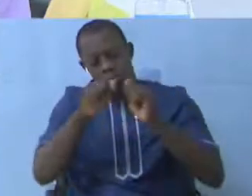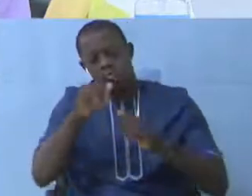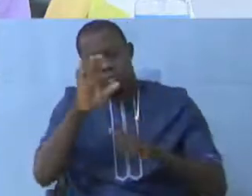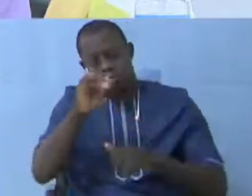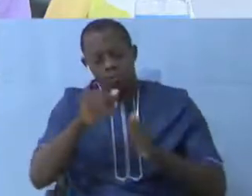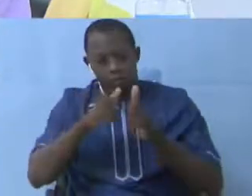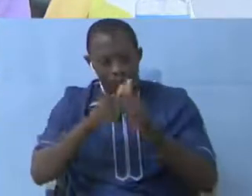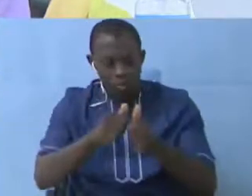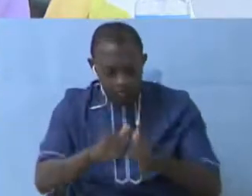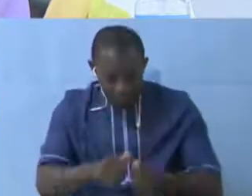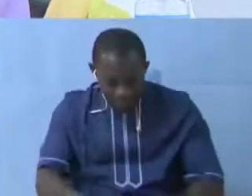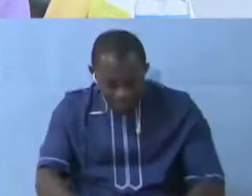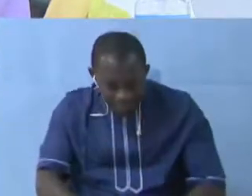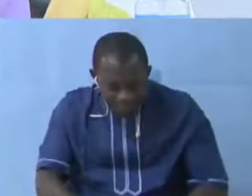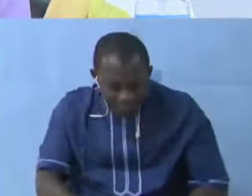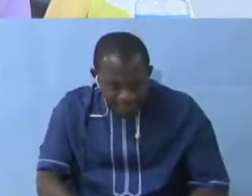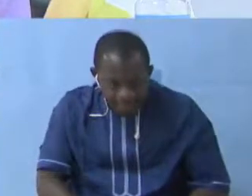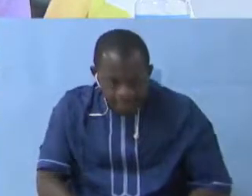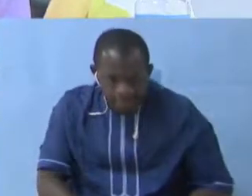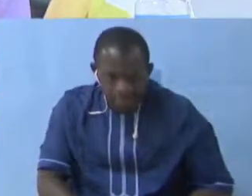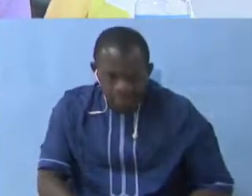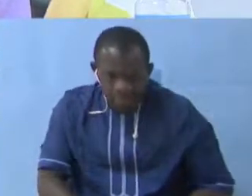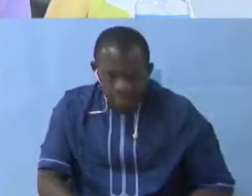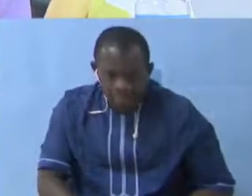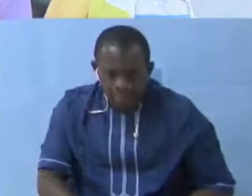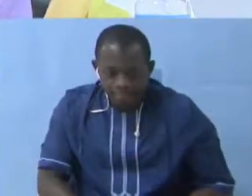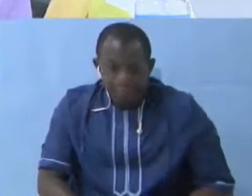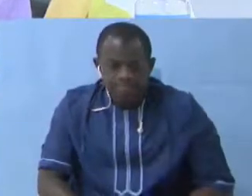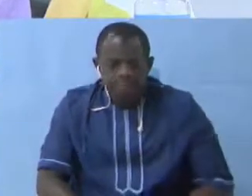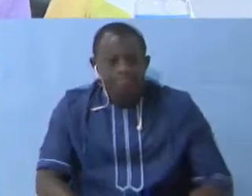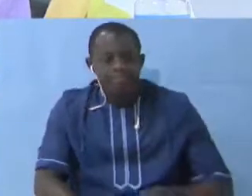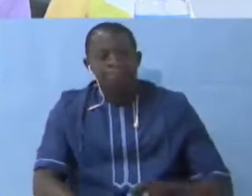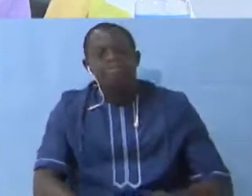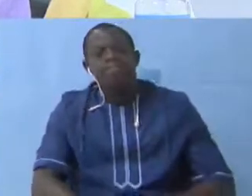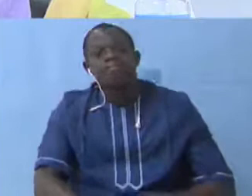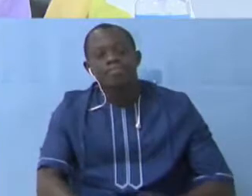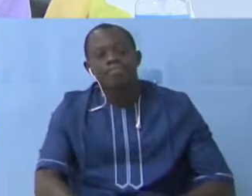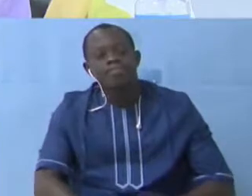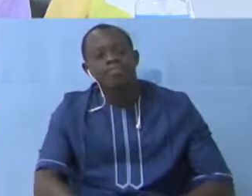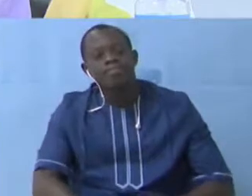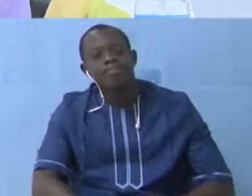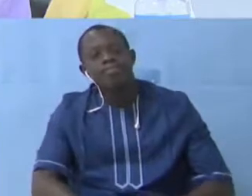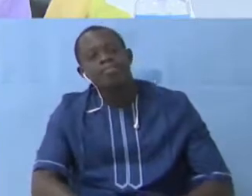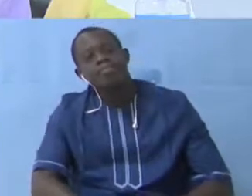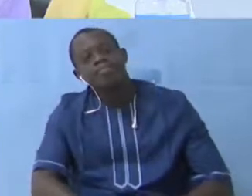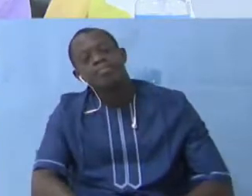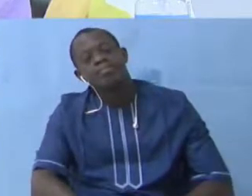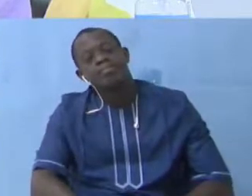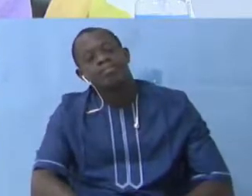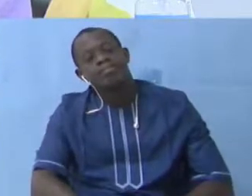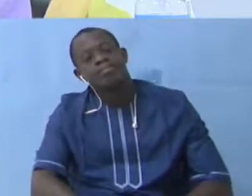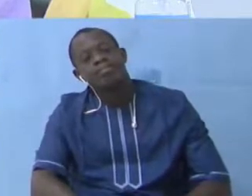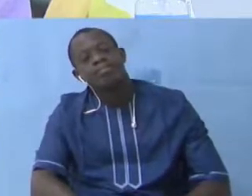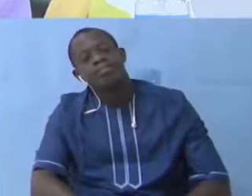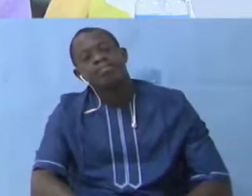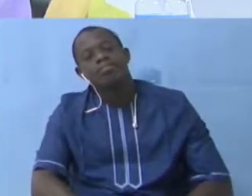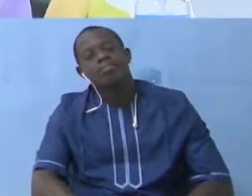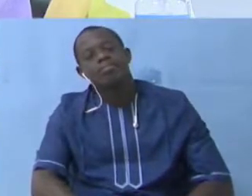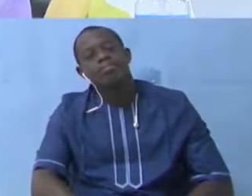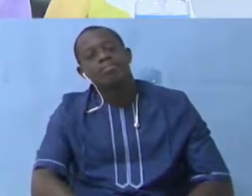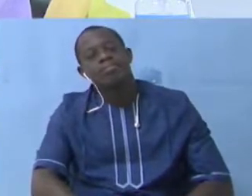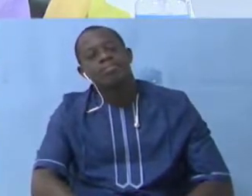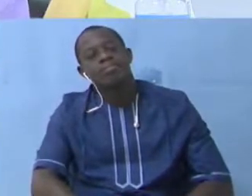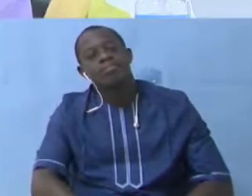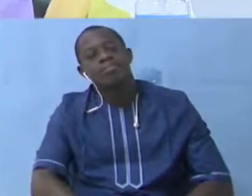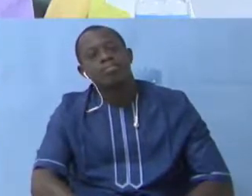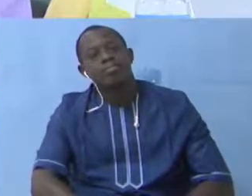loolu foog si rek président bi nekk président bu mot sëkk bu ko defee mën a sàkku nag ndimbal boobu nga xam ne ni aajoo na ko. So when we talk